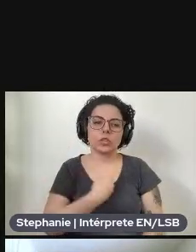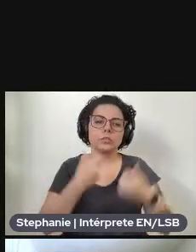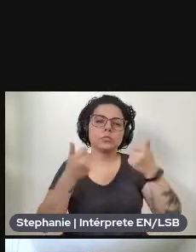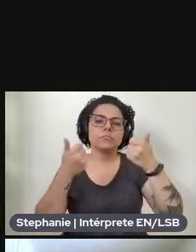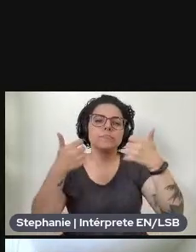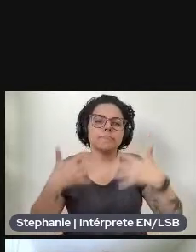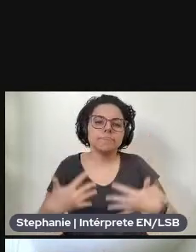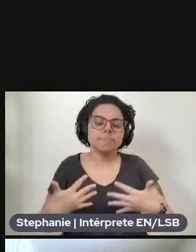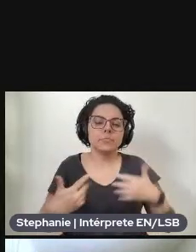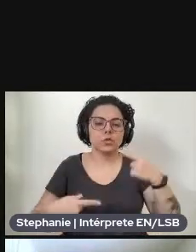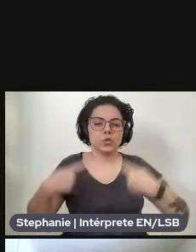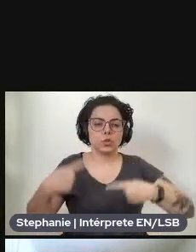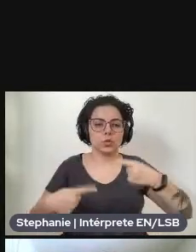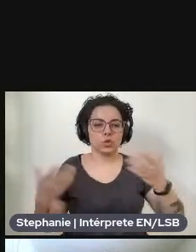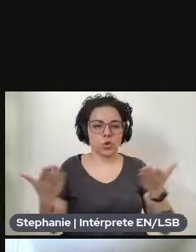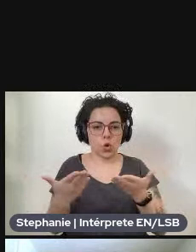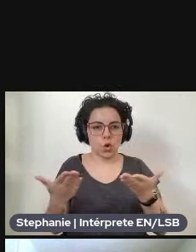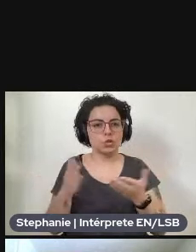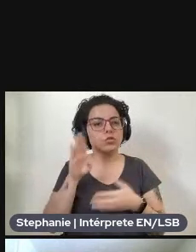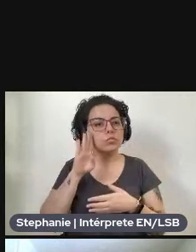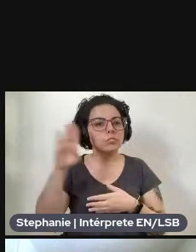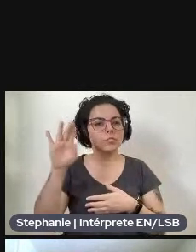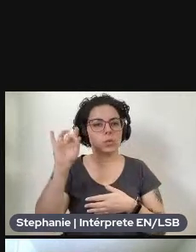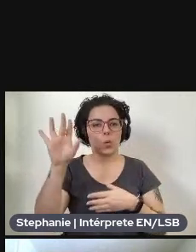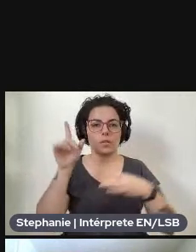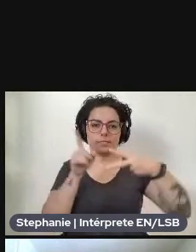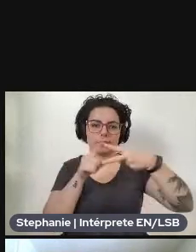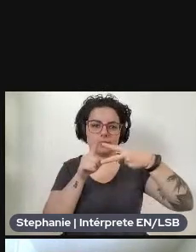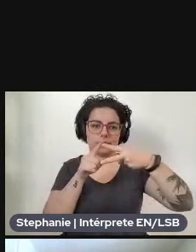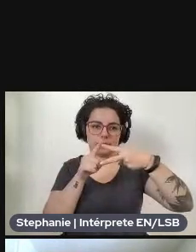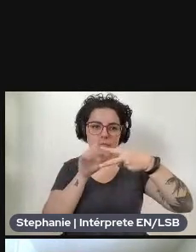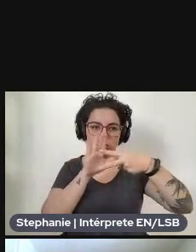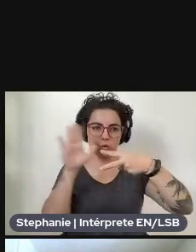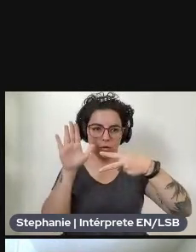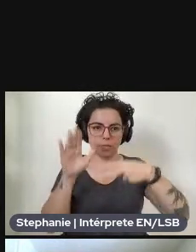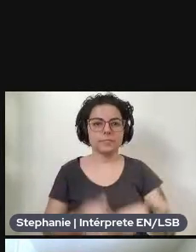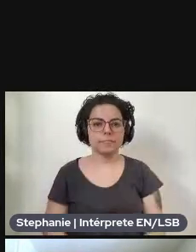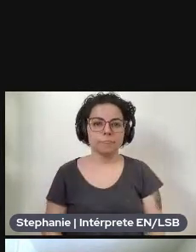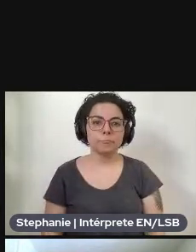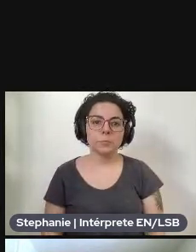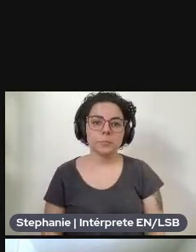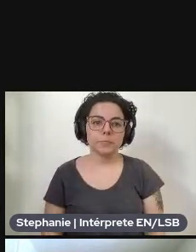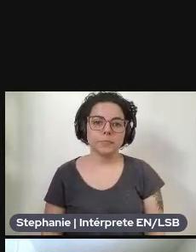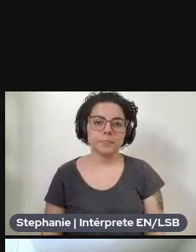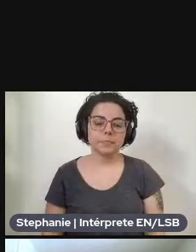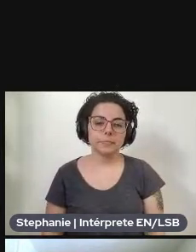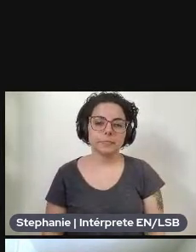about the formulation part. So,